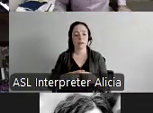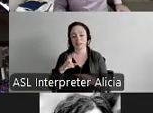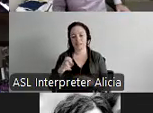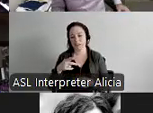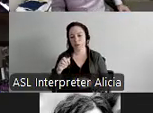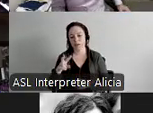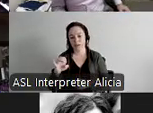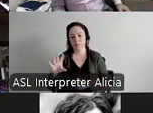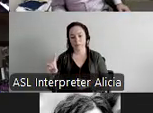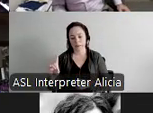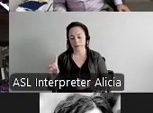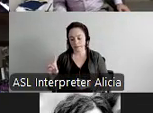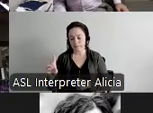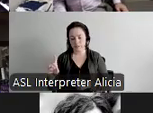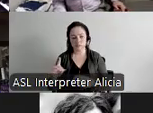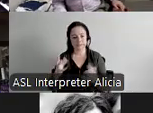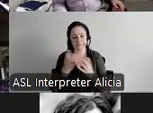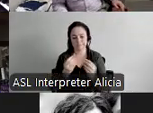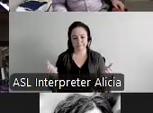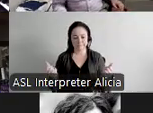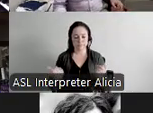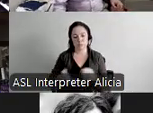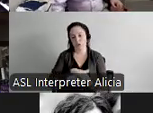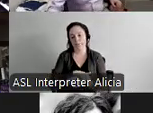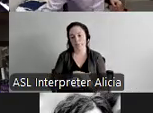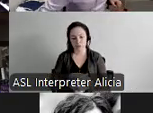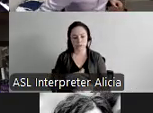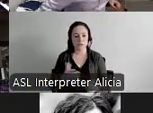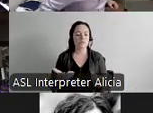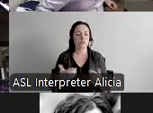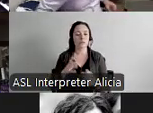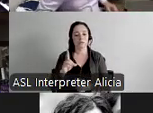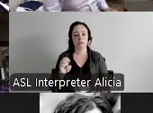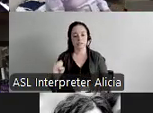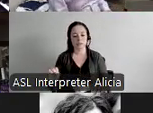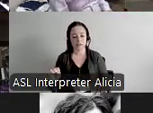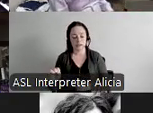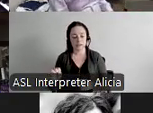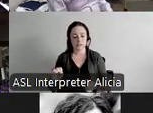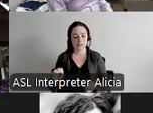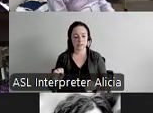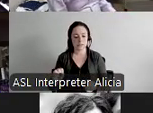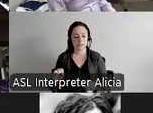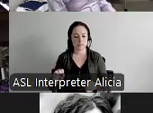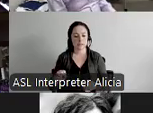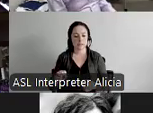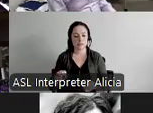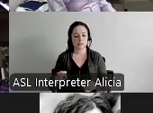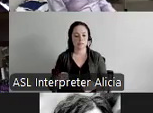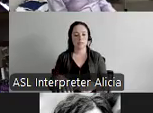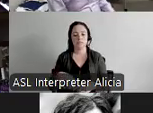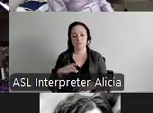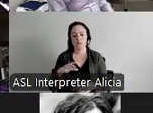was recently, that went away. And DES, Department of Environmental Services, wanted to repaint